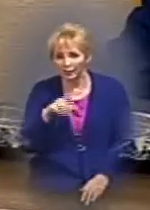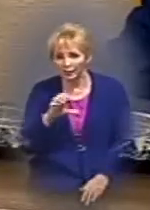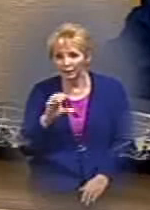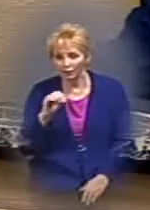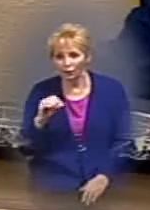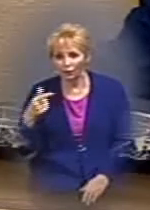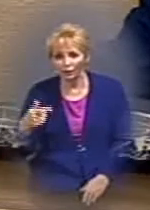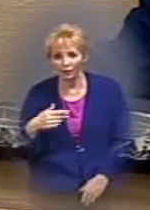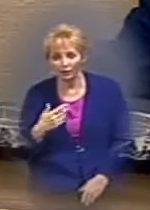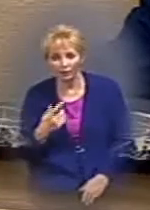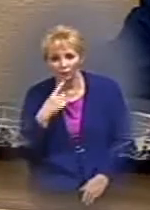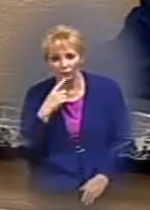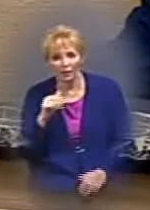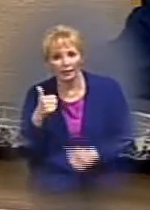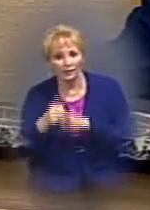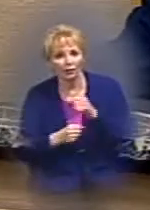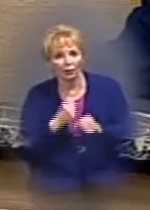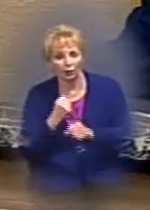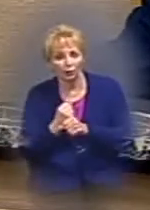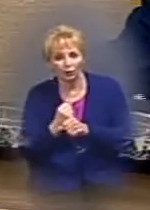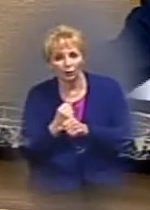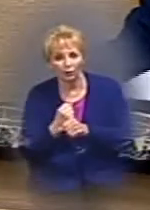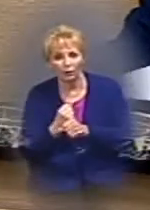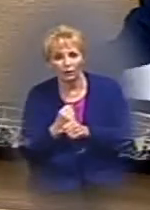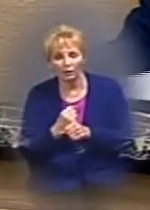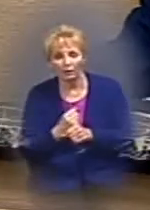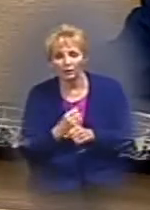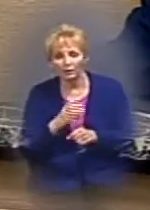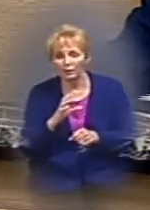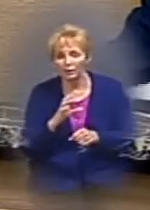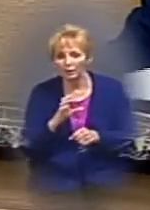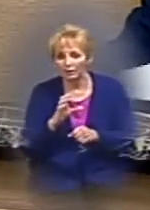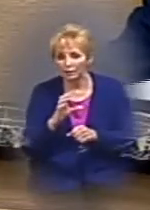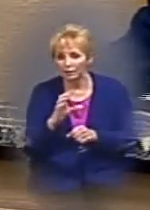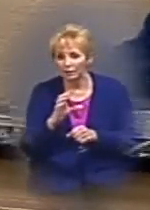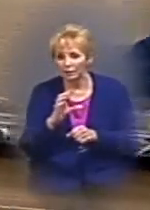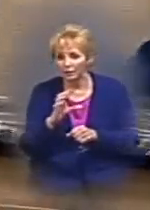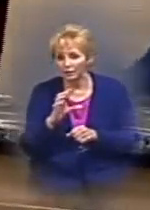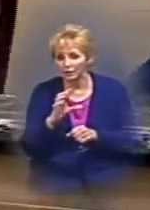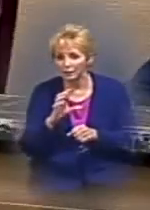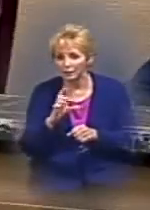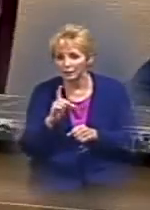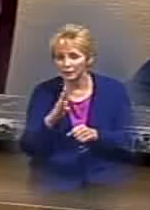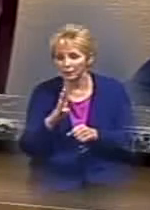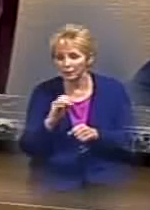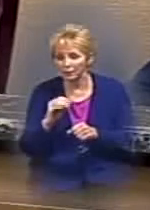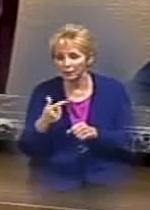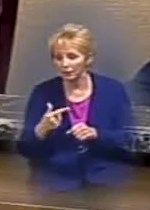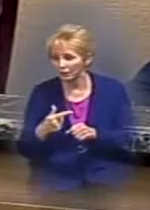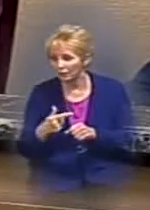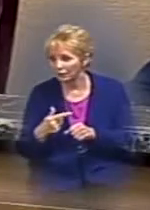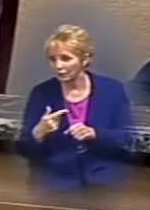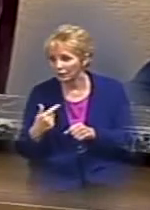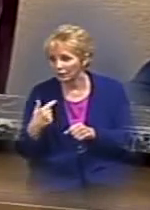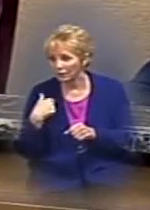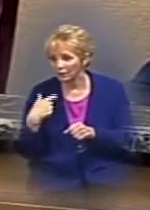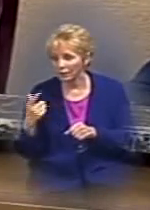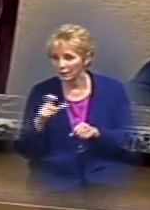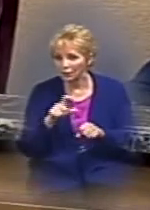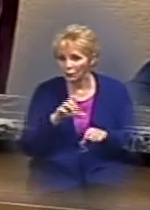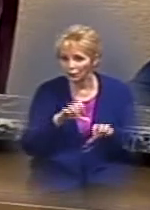us a 10-year overview of the CDBG program that we... Mel, can we do the other